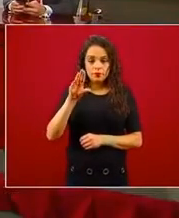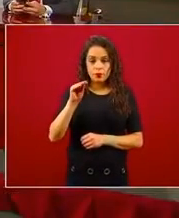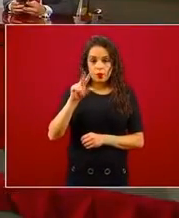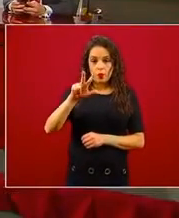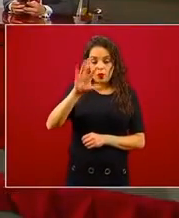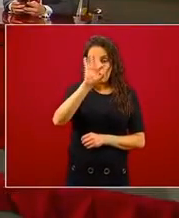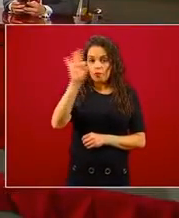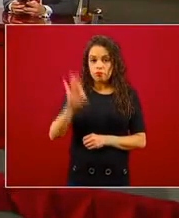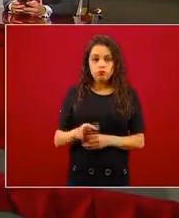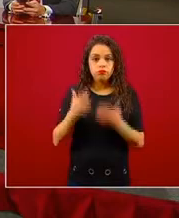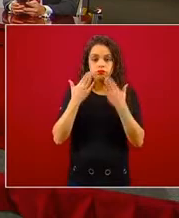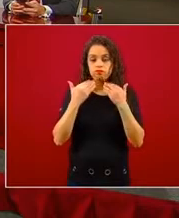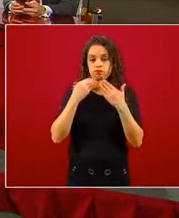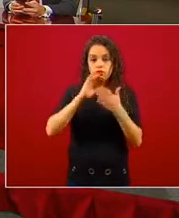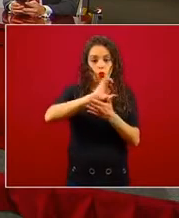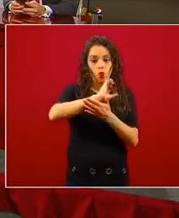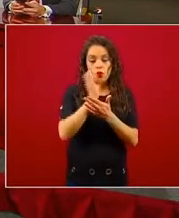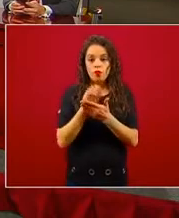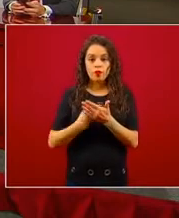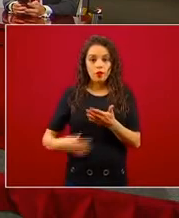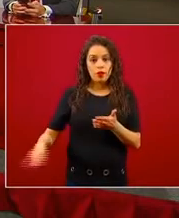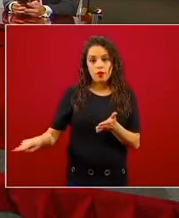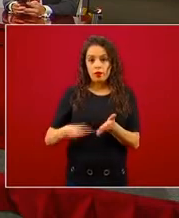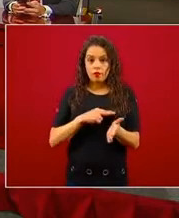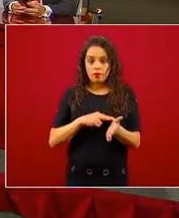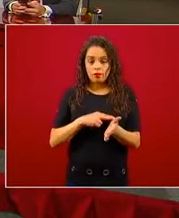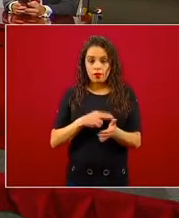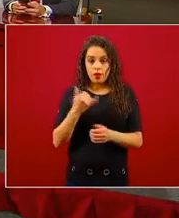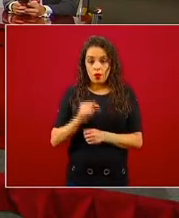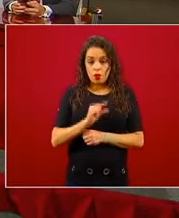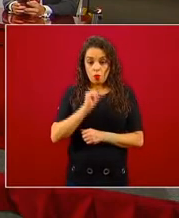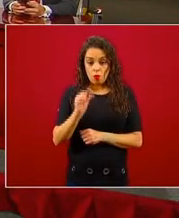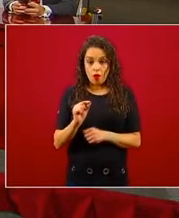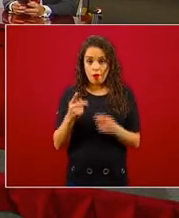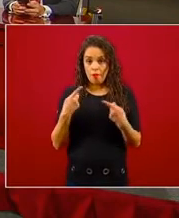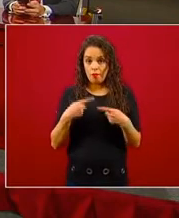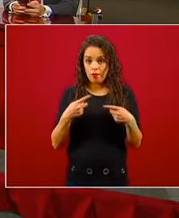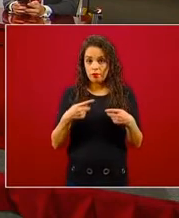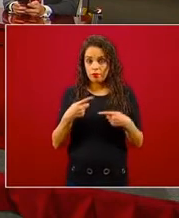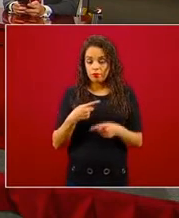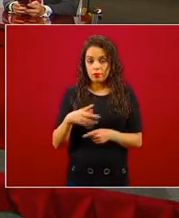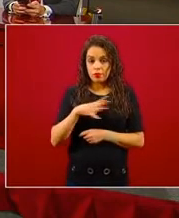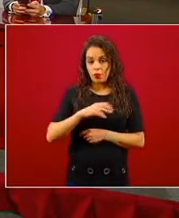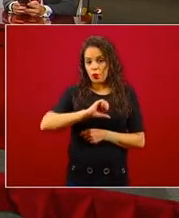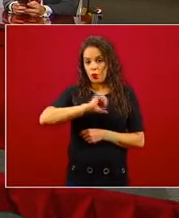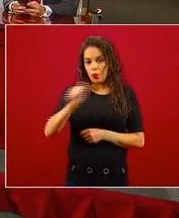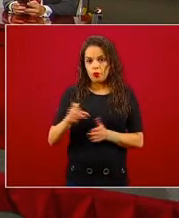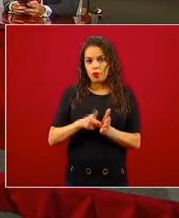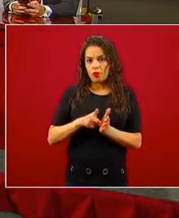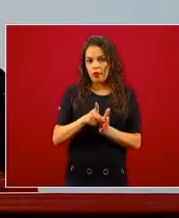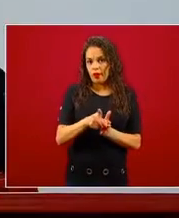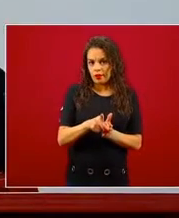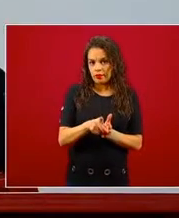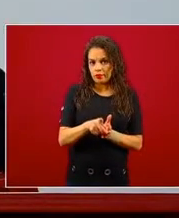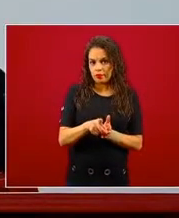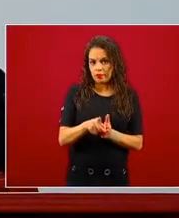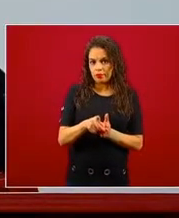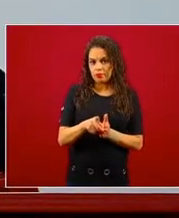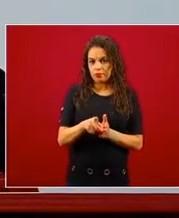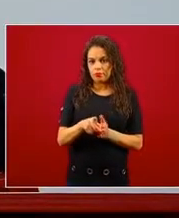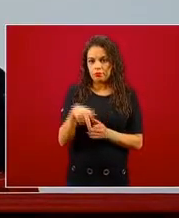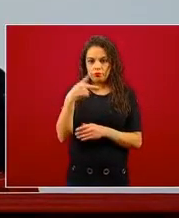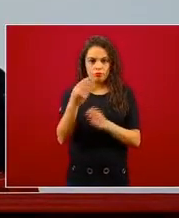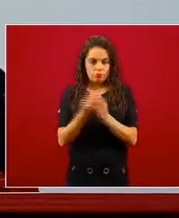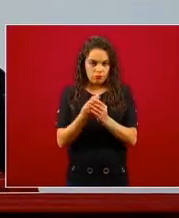96% of domestic workers do not have Social Security, 98% do not have a contract, and very, very few